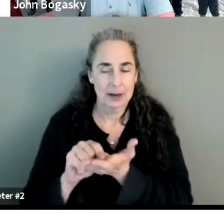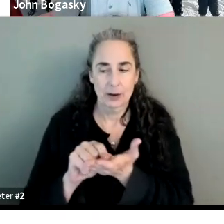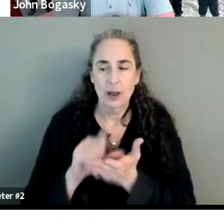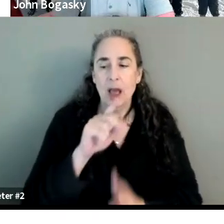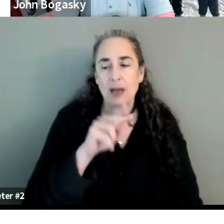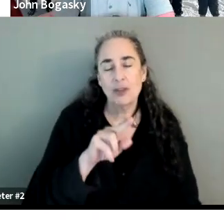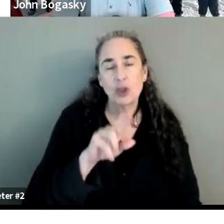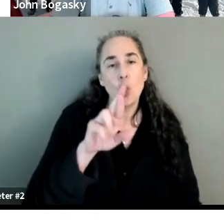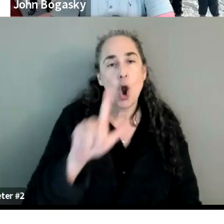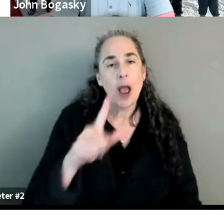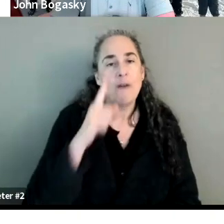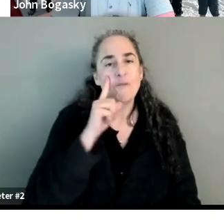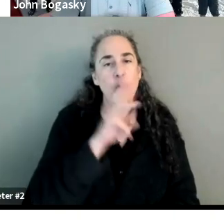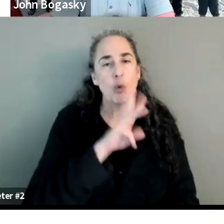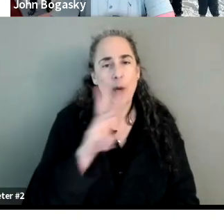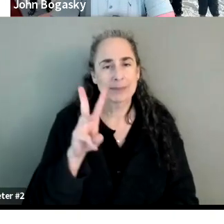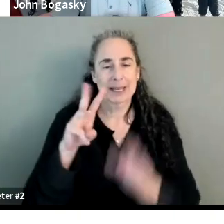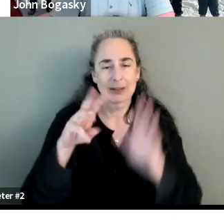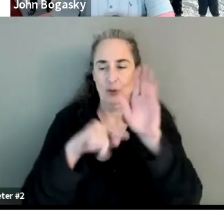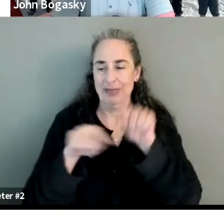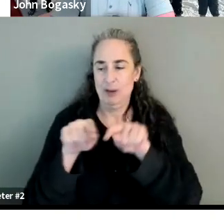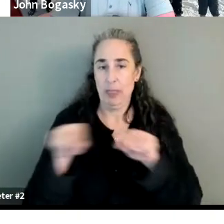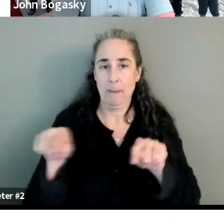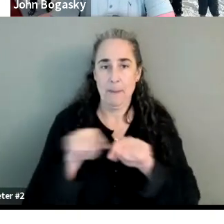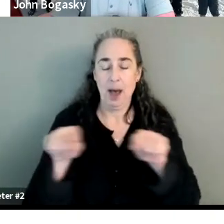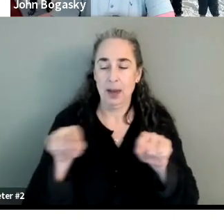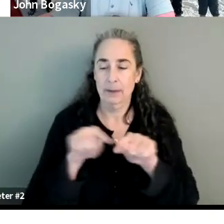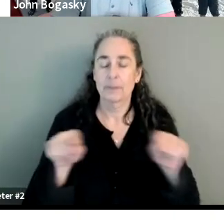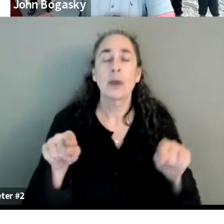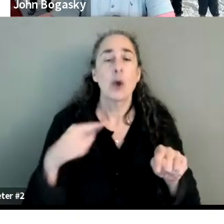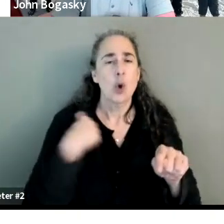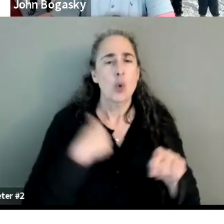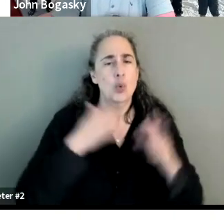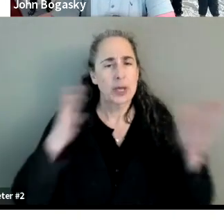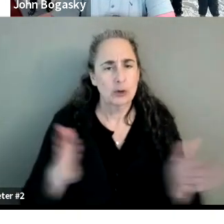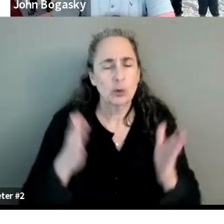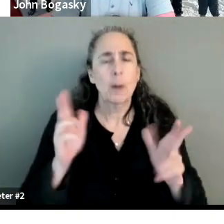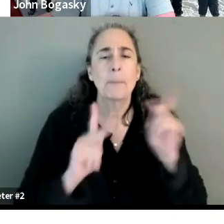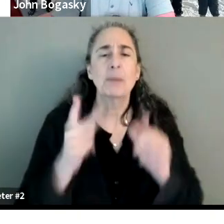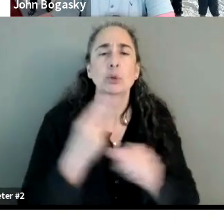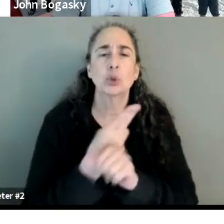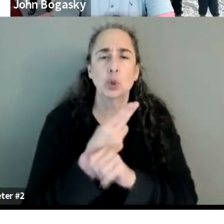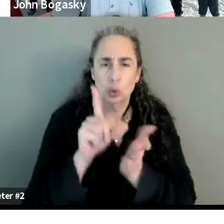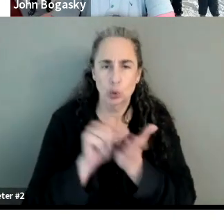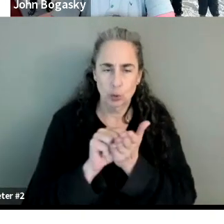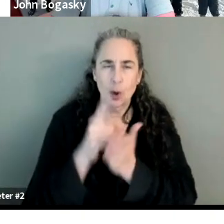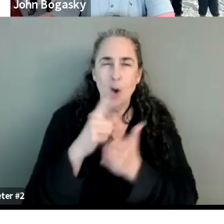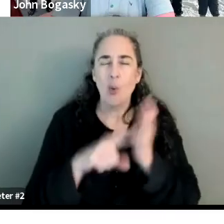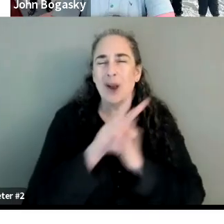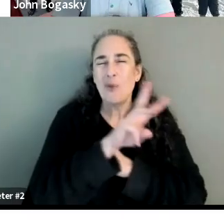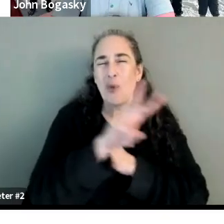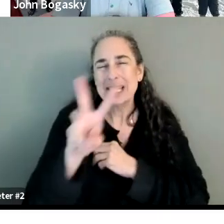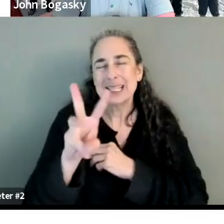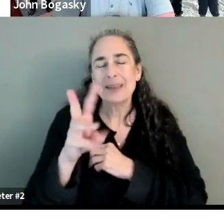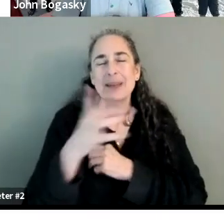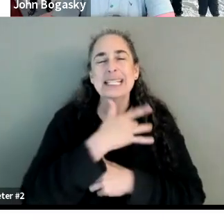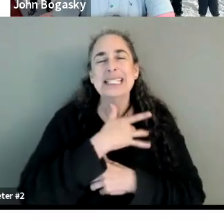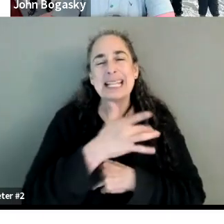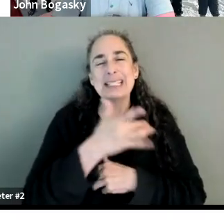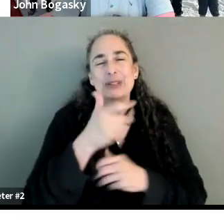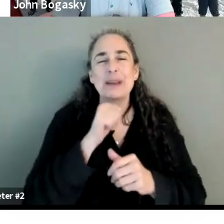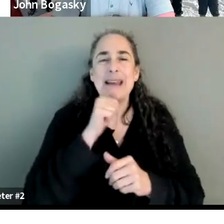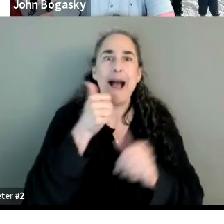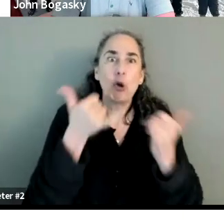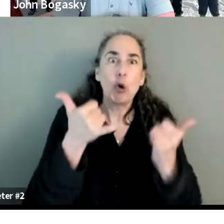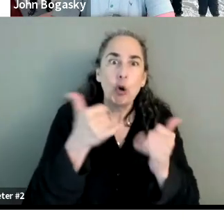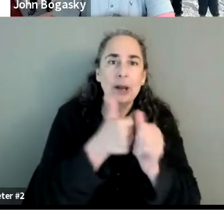there underneath. We really try to encourage people to use the newsletter. What's on the website tends to lag the current information.